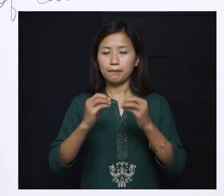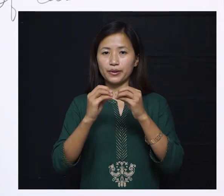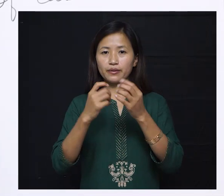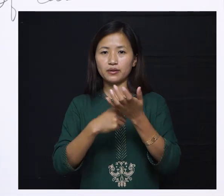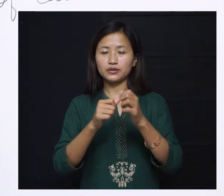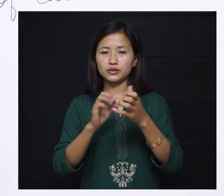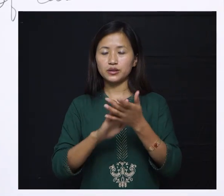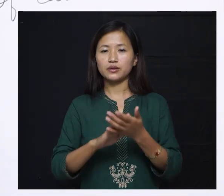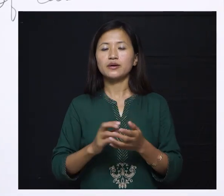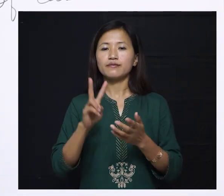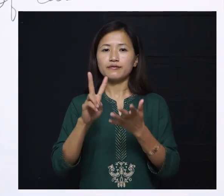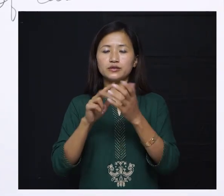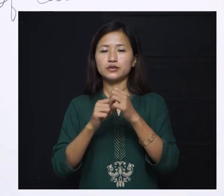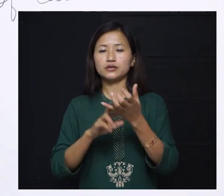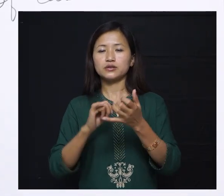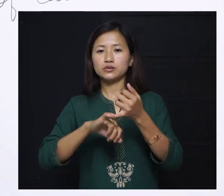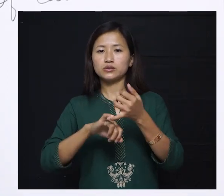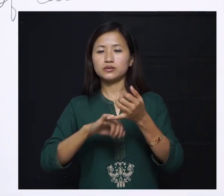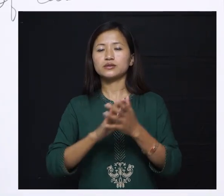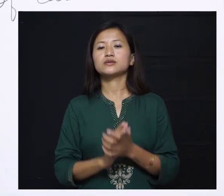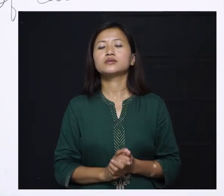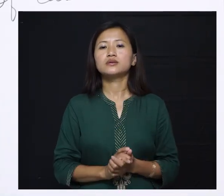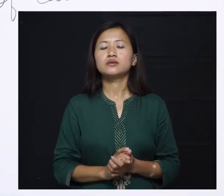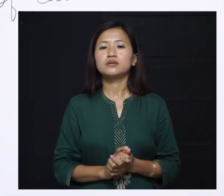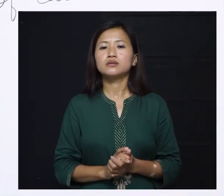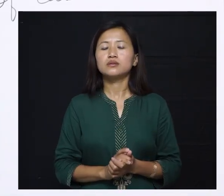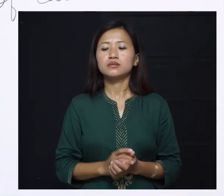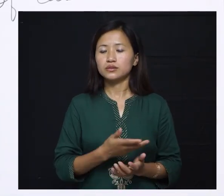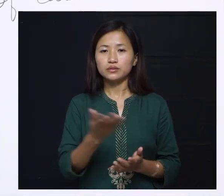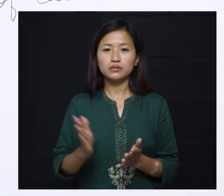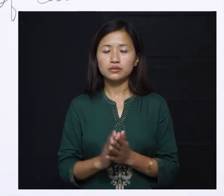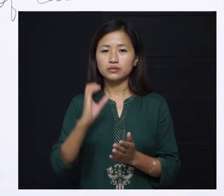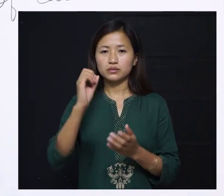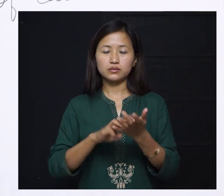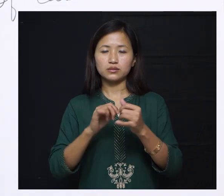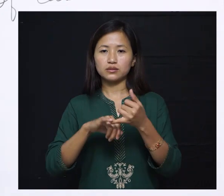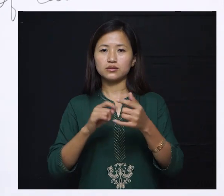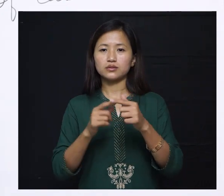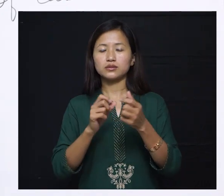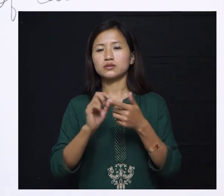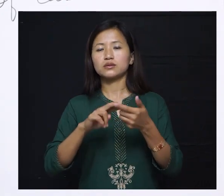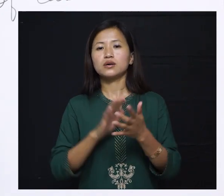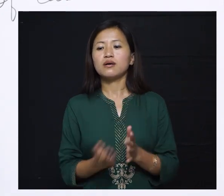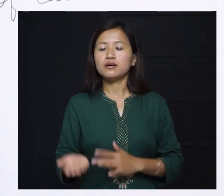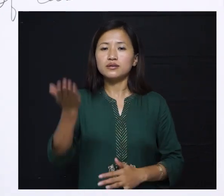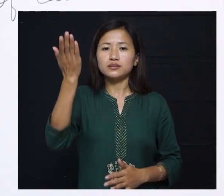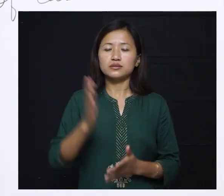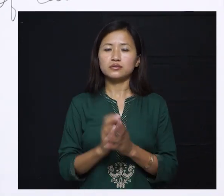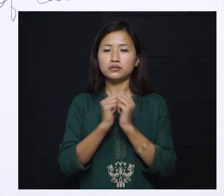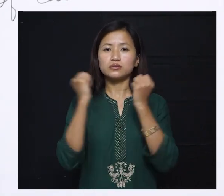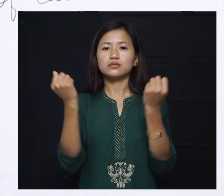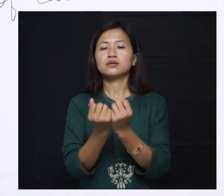the Kshatriyas, the Vaishyas, and the Shudras. Now, these Brahmins were considered as the highest caste in the